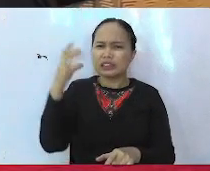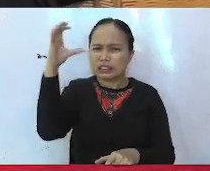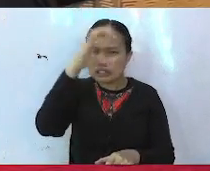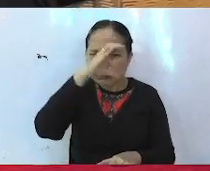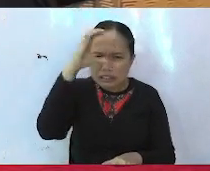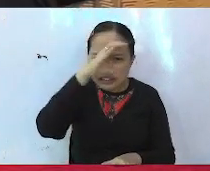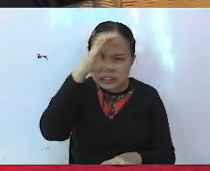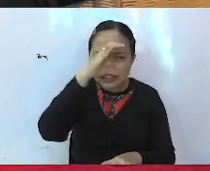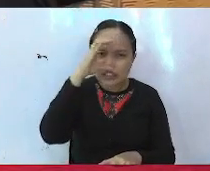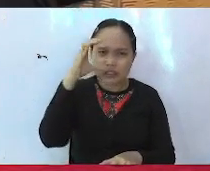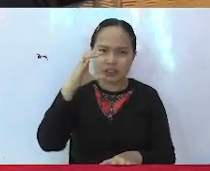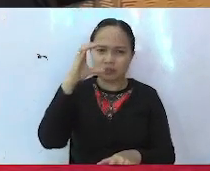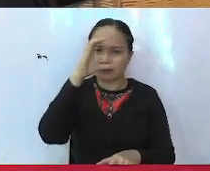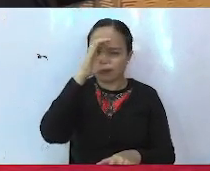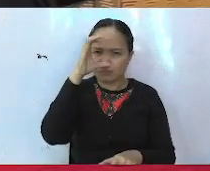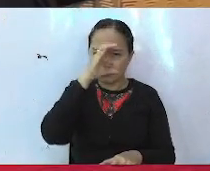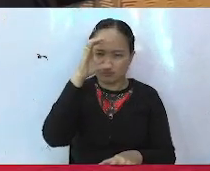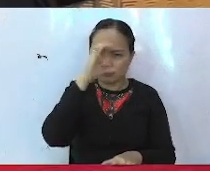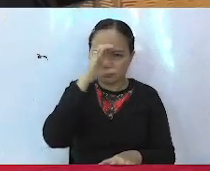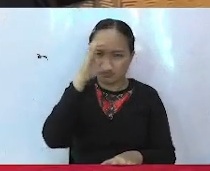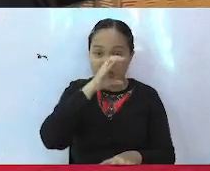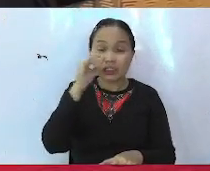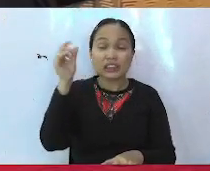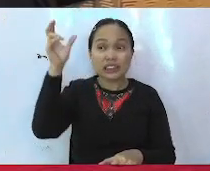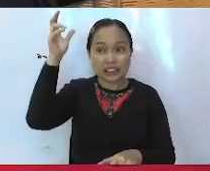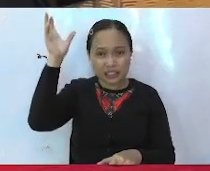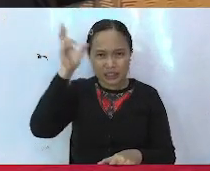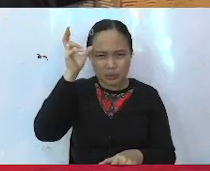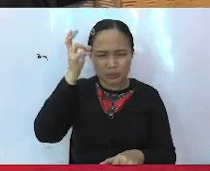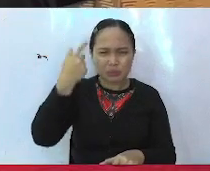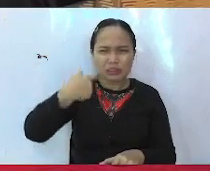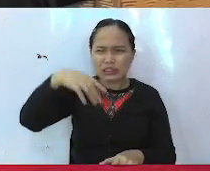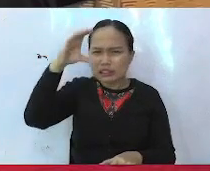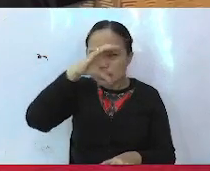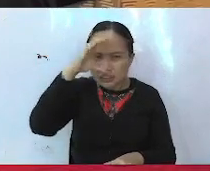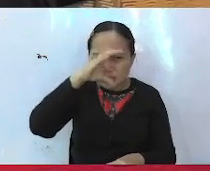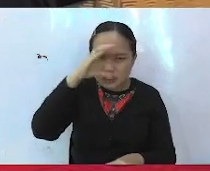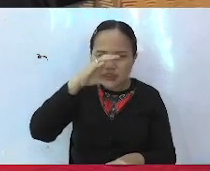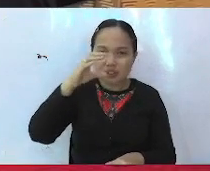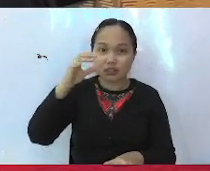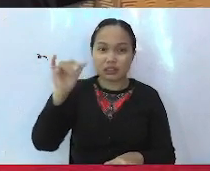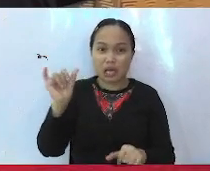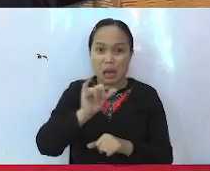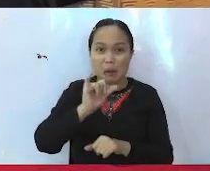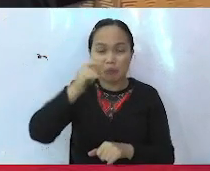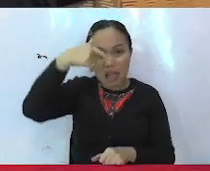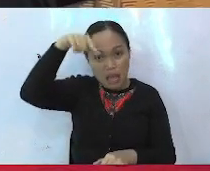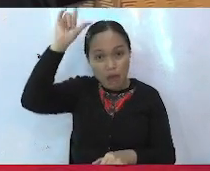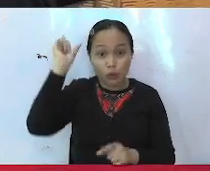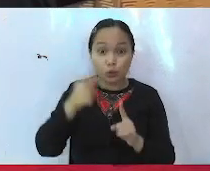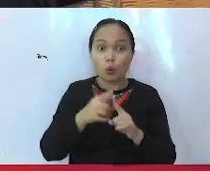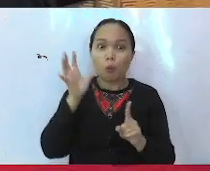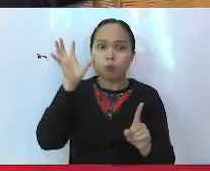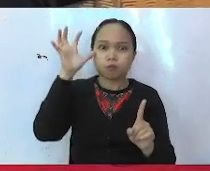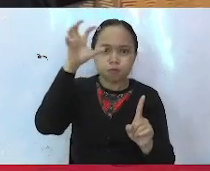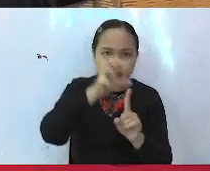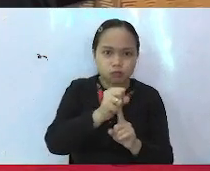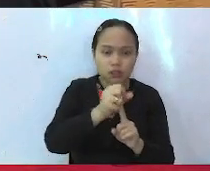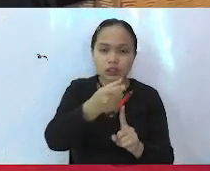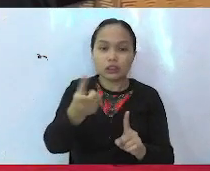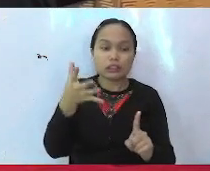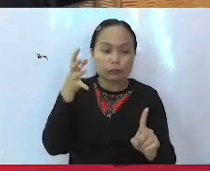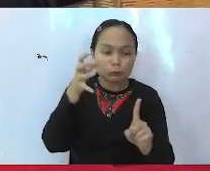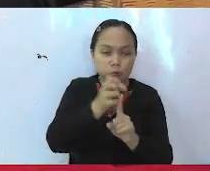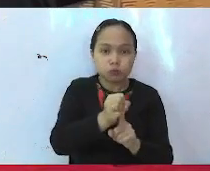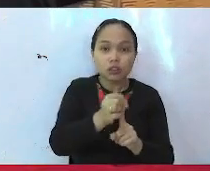seeking. You understand that? The devil's seeking. He's seeking you to devour you. What are you seeking? Yeah. Yeah,